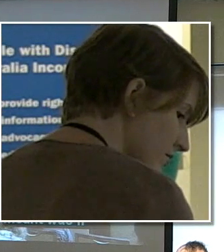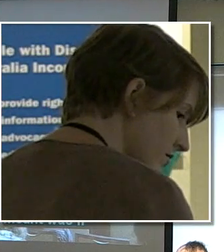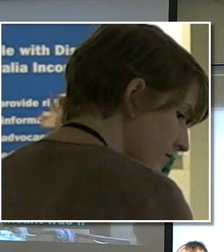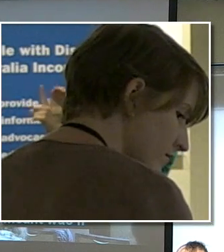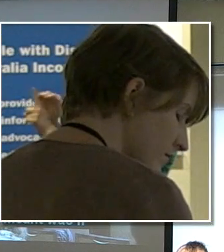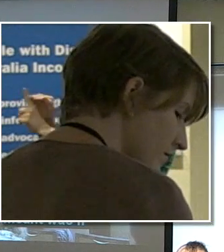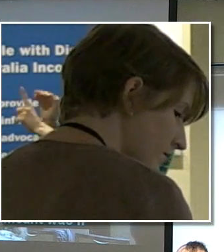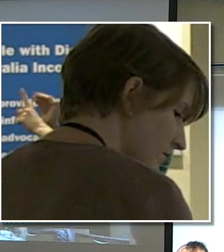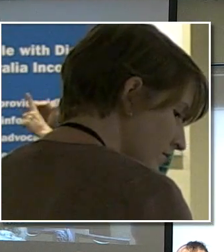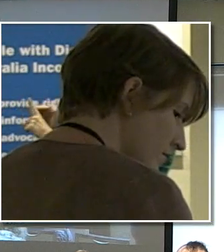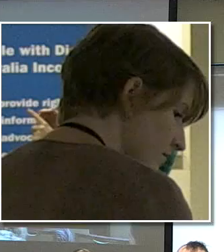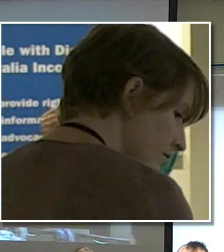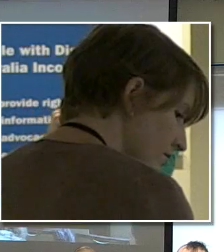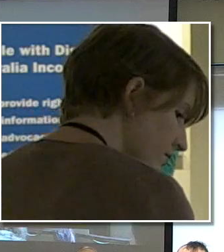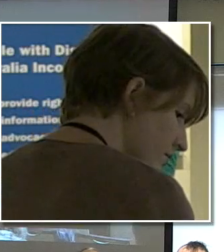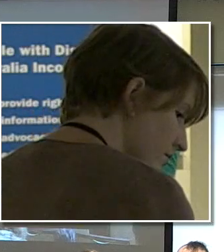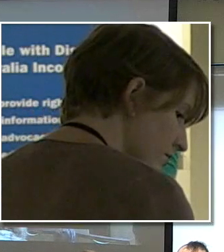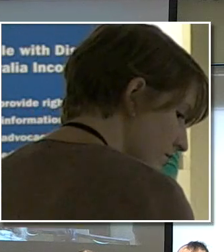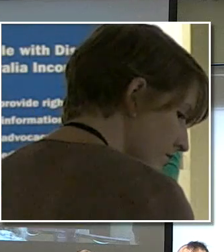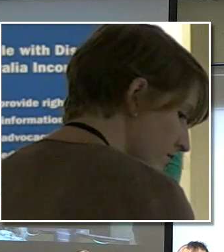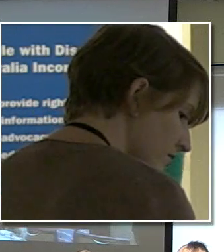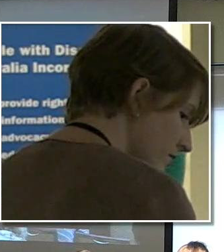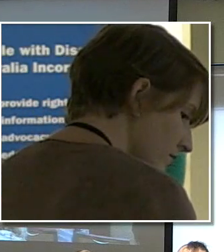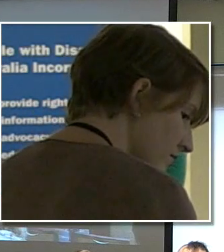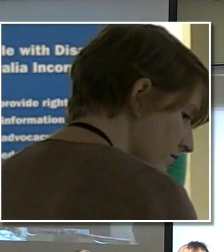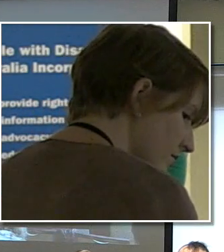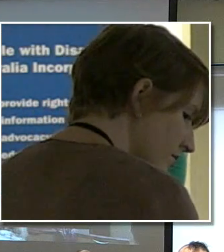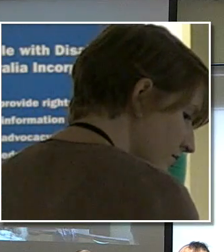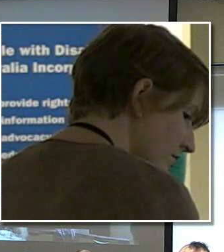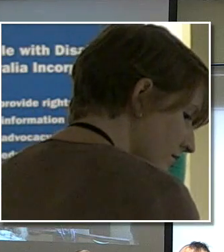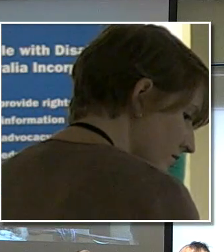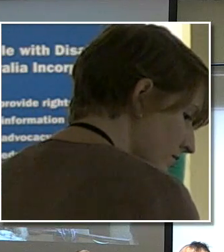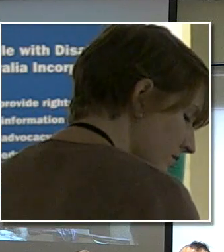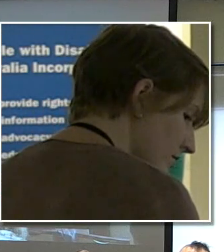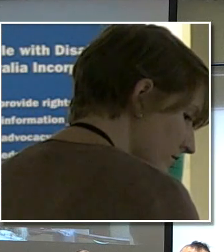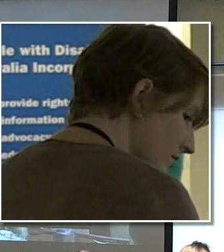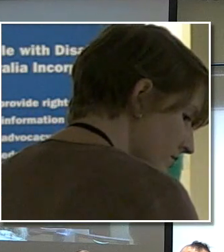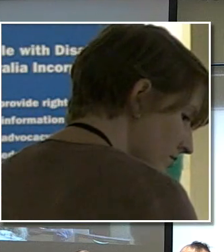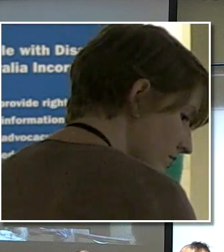companies like the internet, the